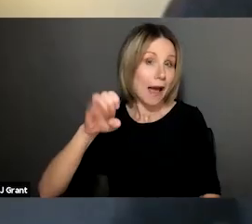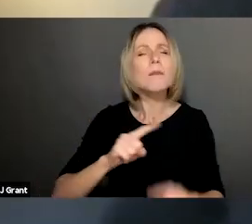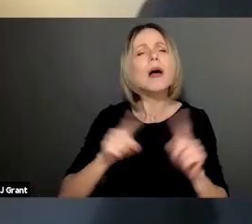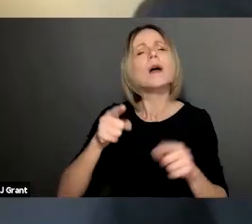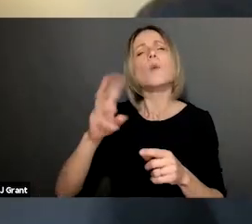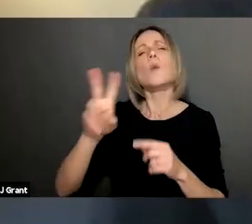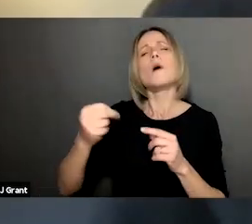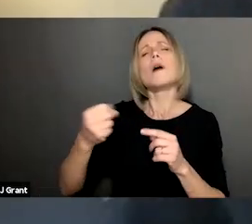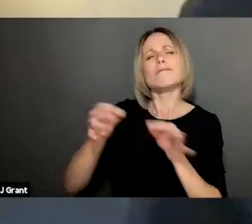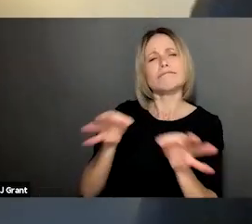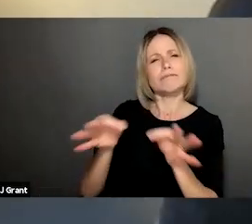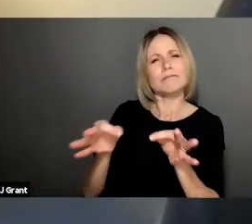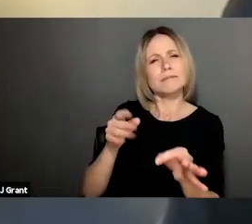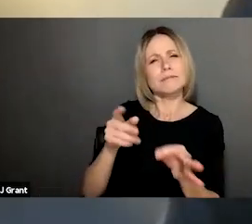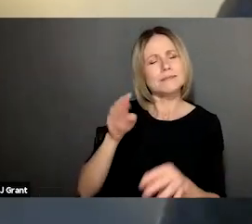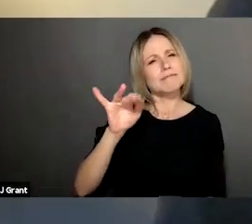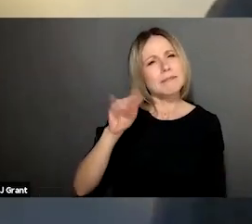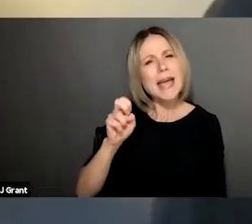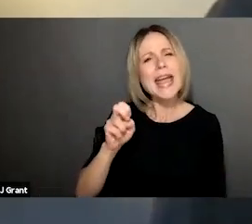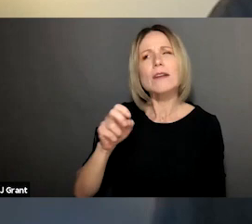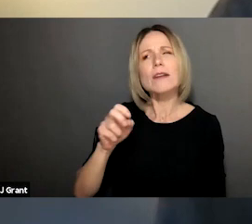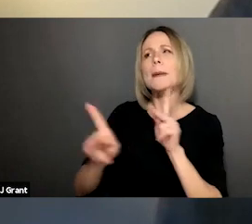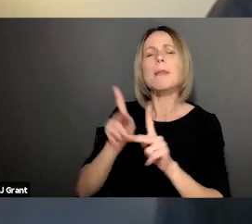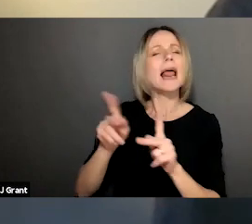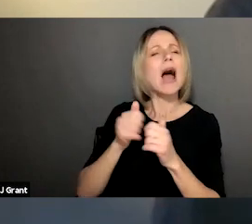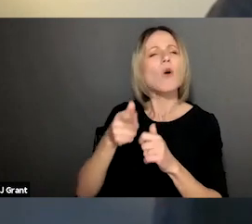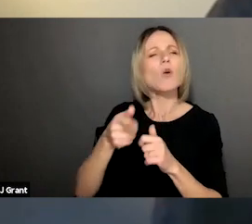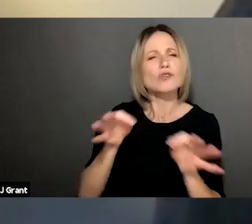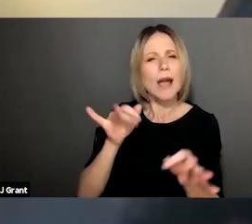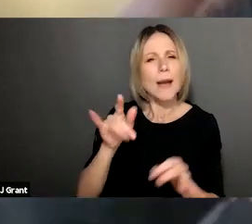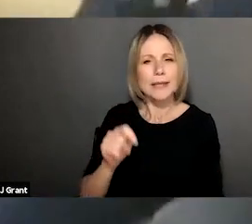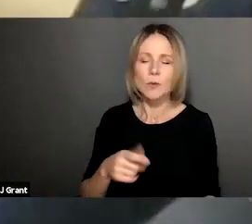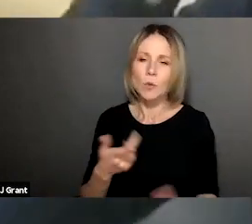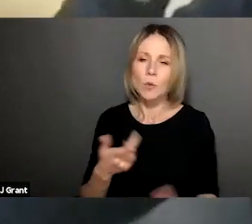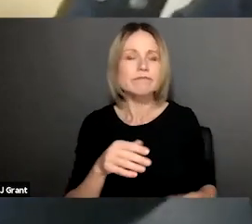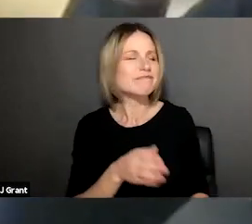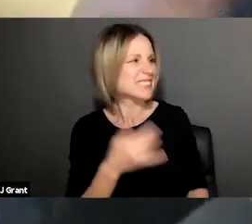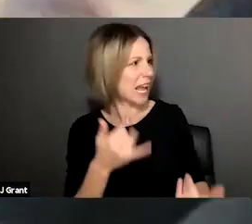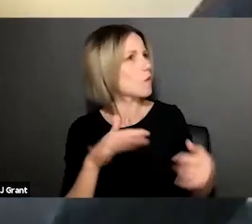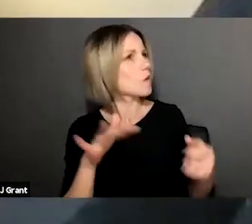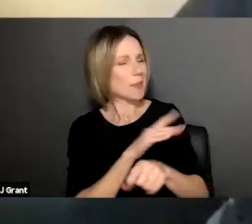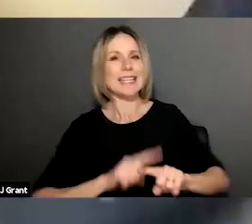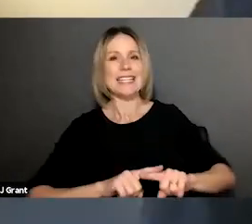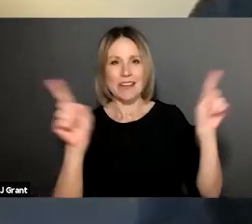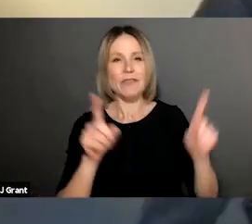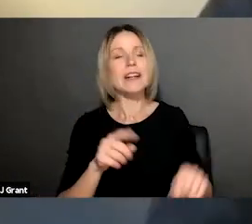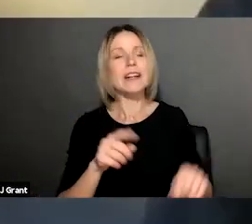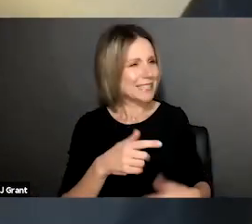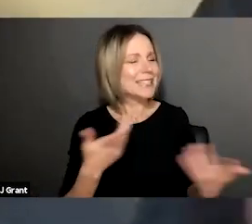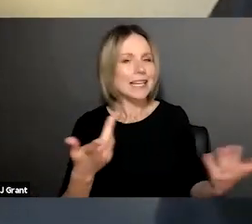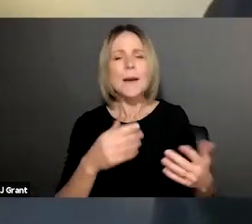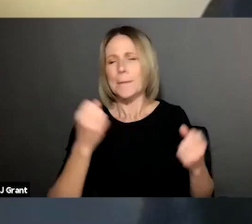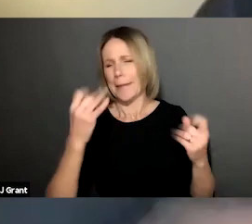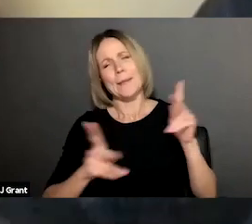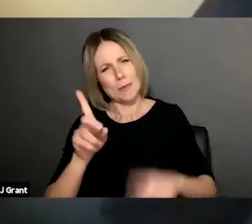it's completely different now, right? I mean, yes, there are still people who cling to the belief that lobster is